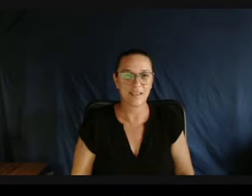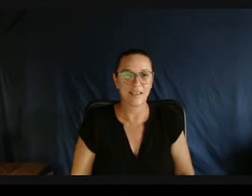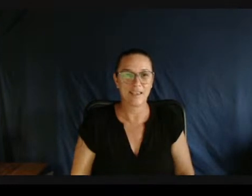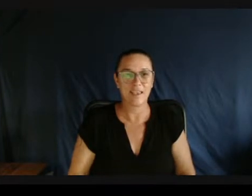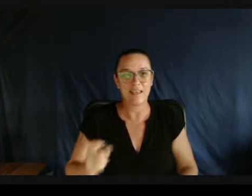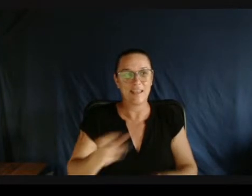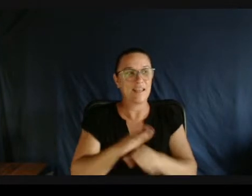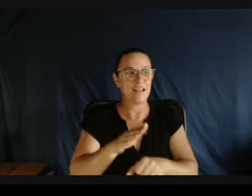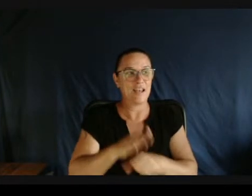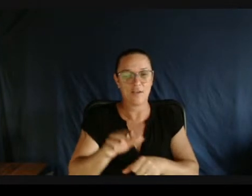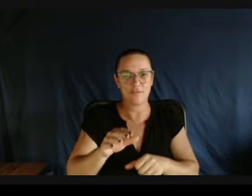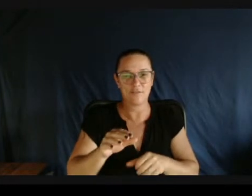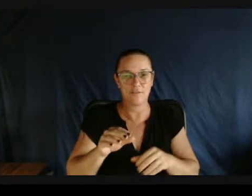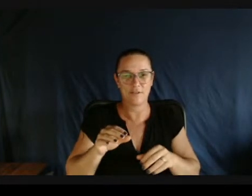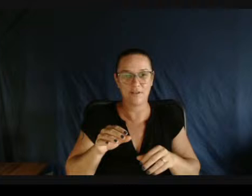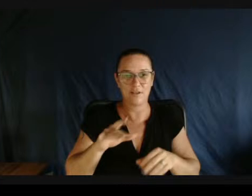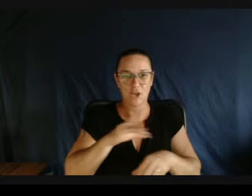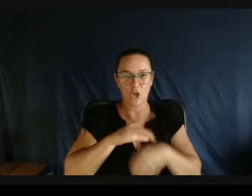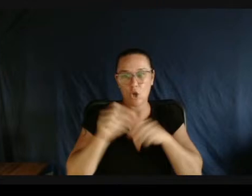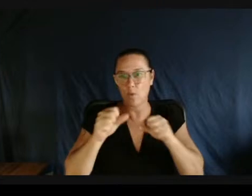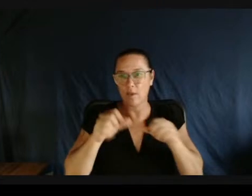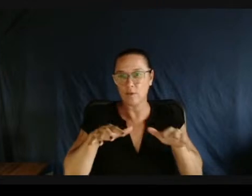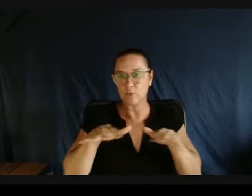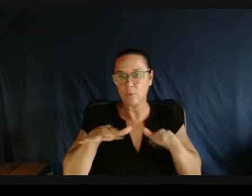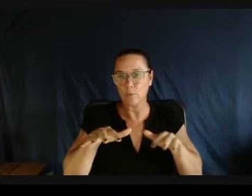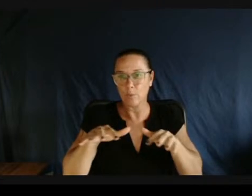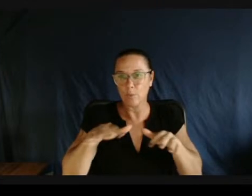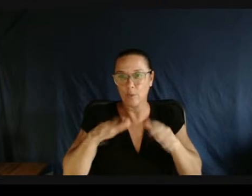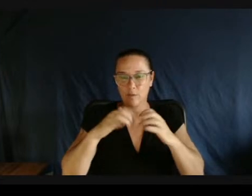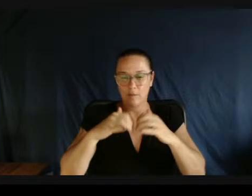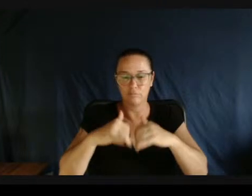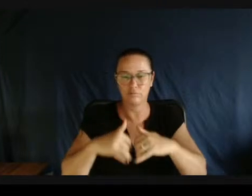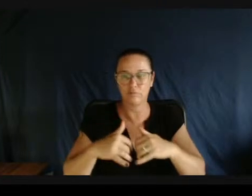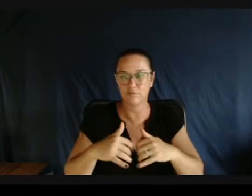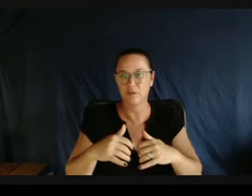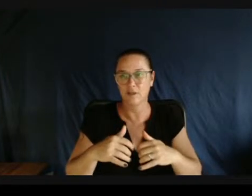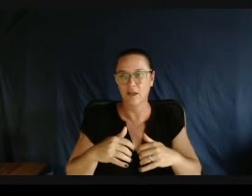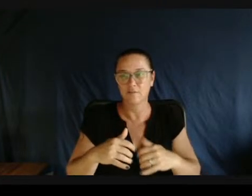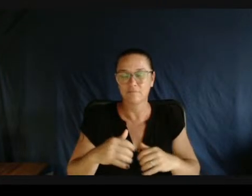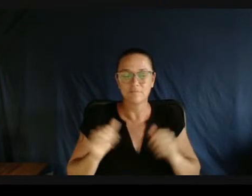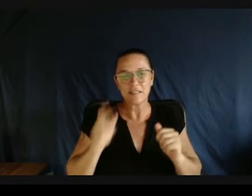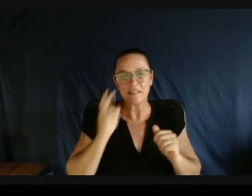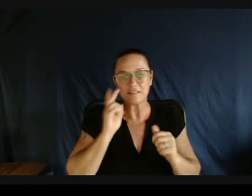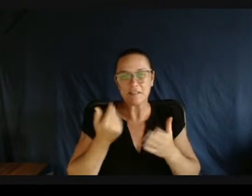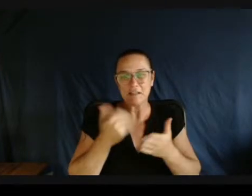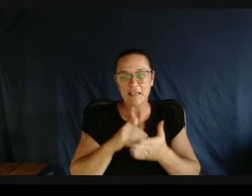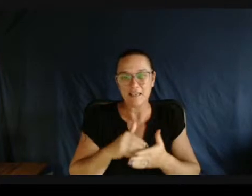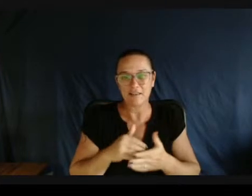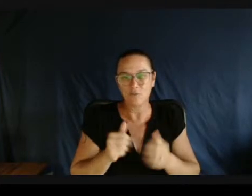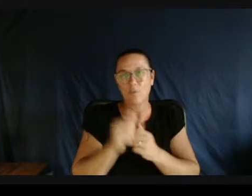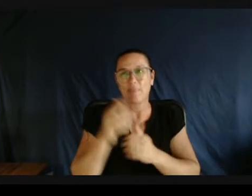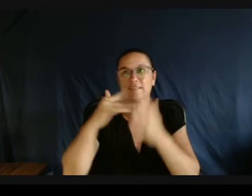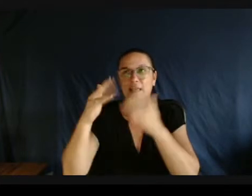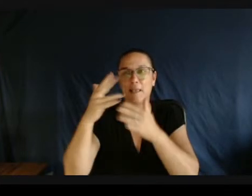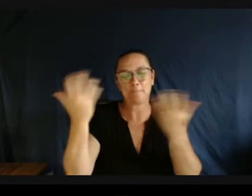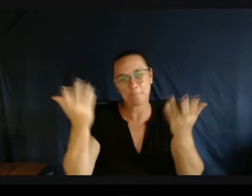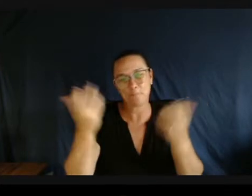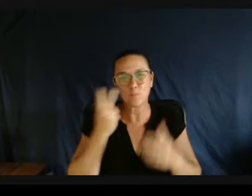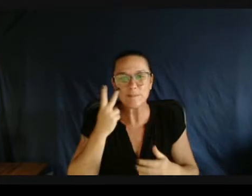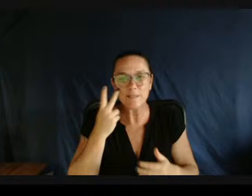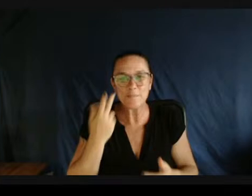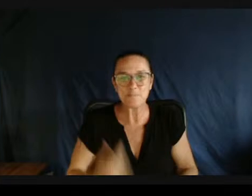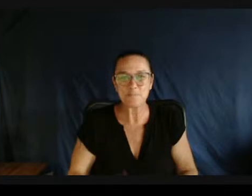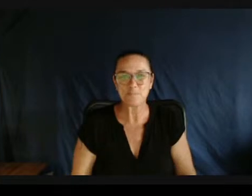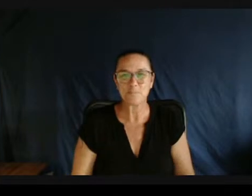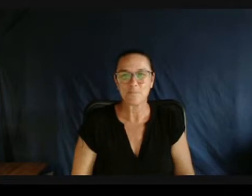little jiggles of earthquakes, and eventually it's going to work its way through, combined with the steam and everything. We'll see how long it is. I would think